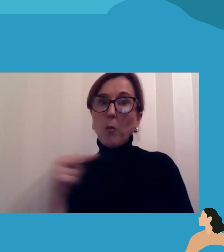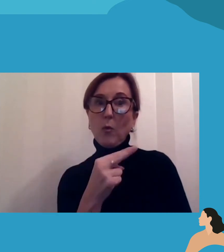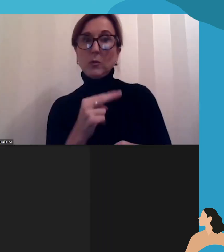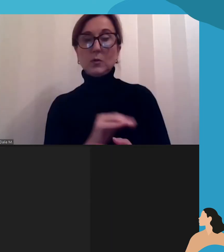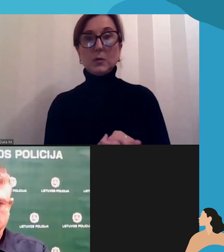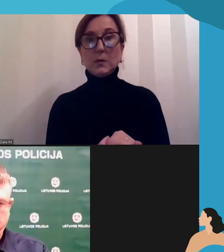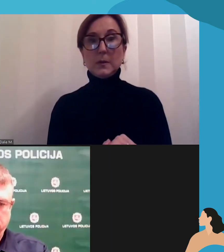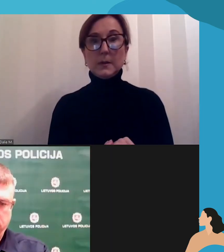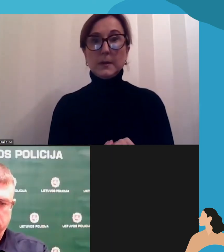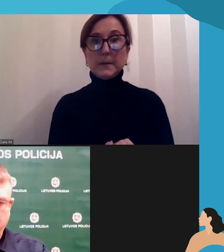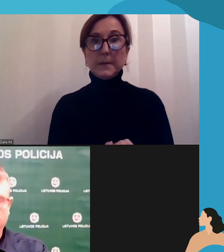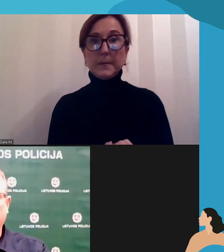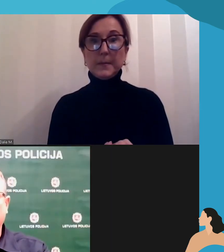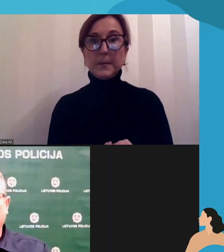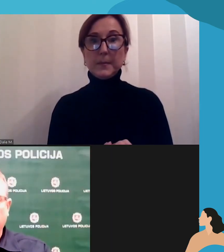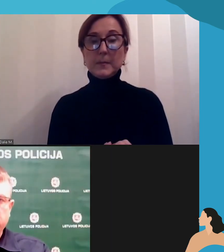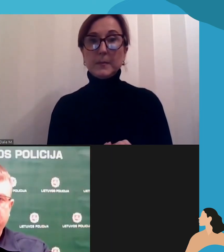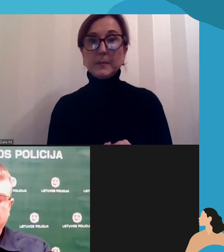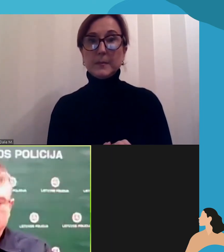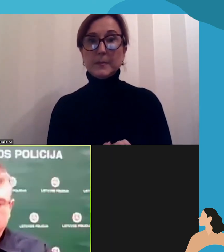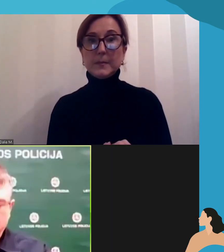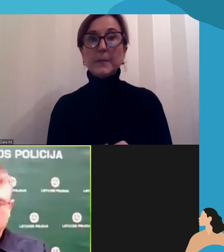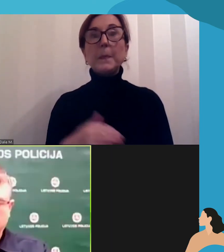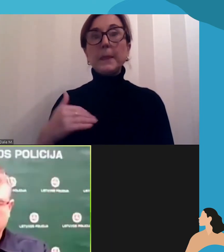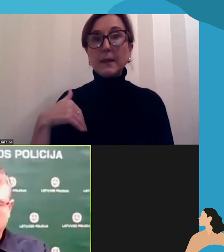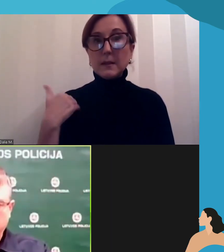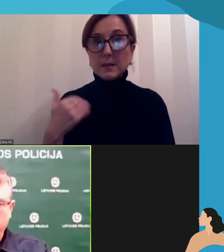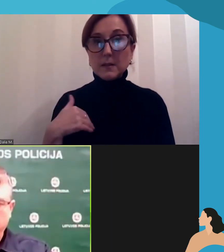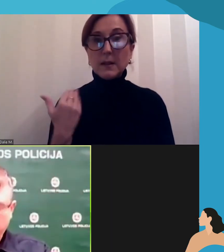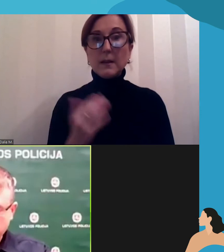So what is the view of the police?